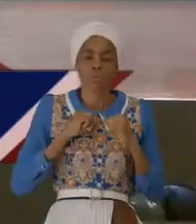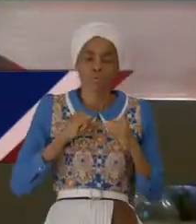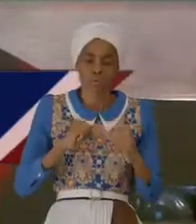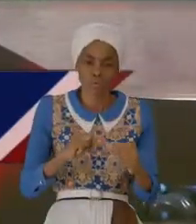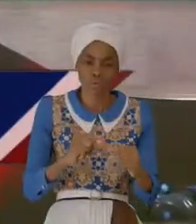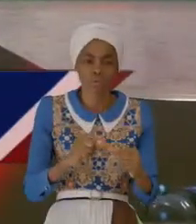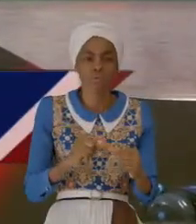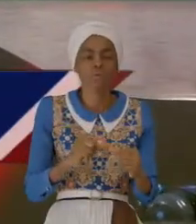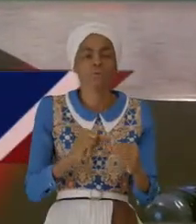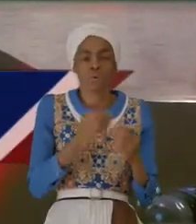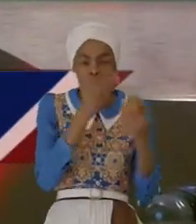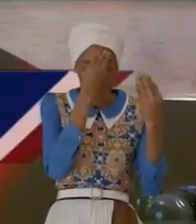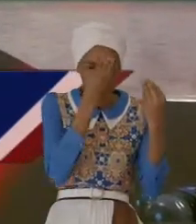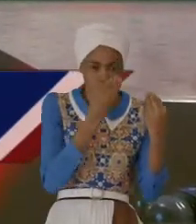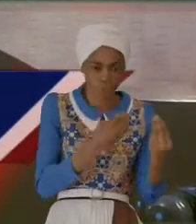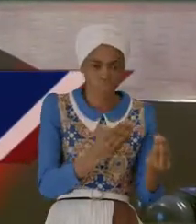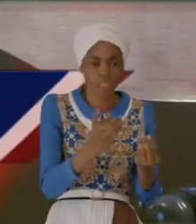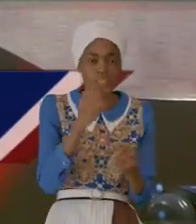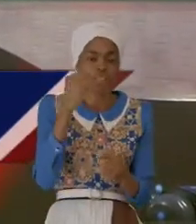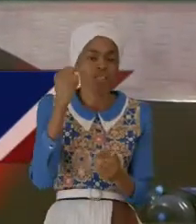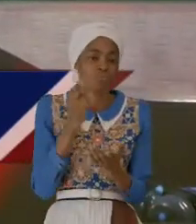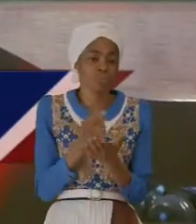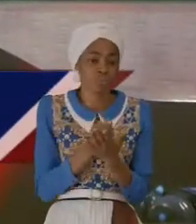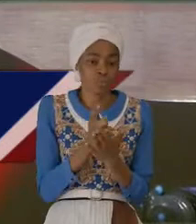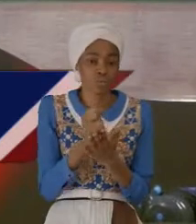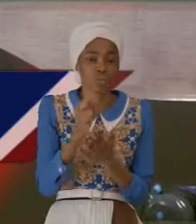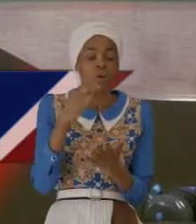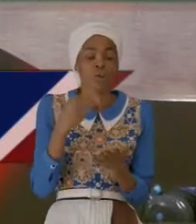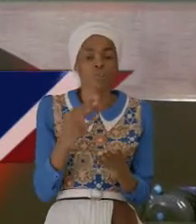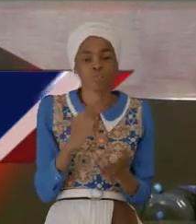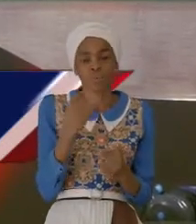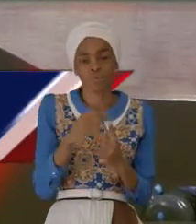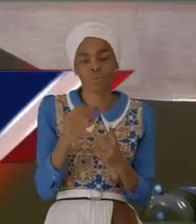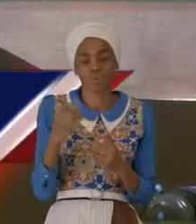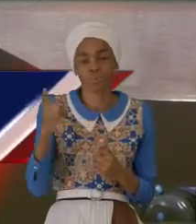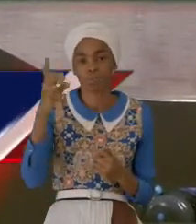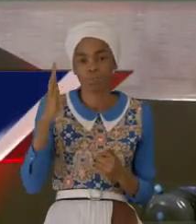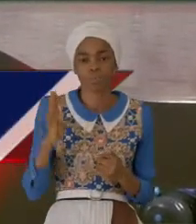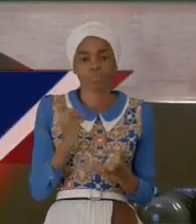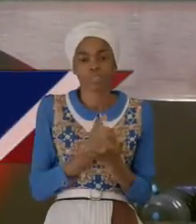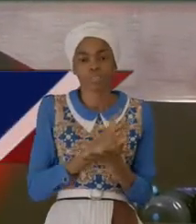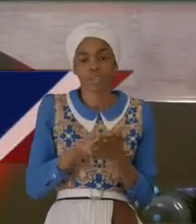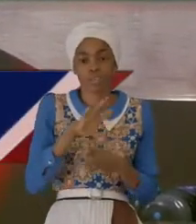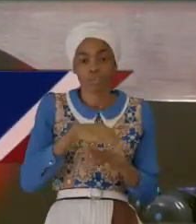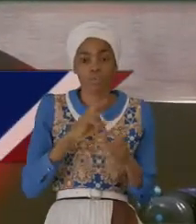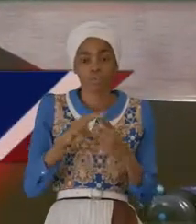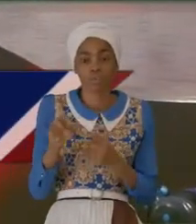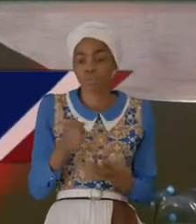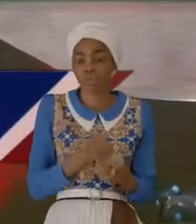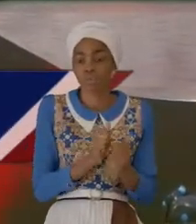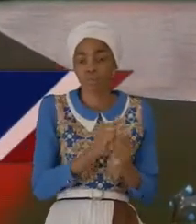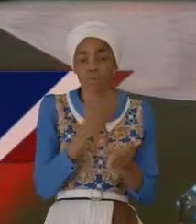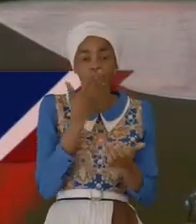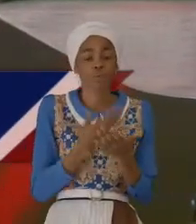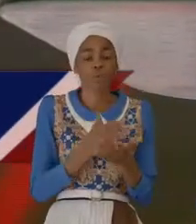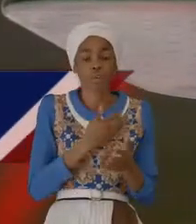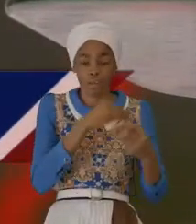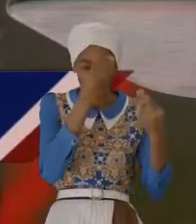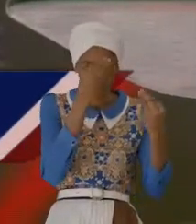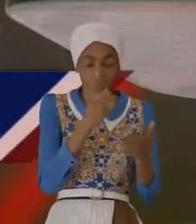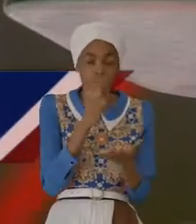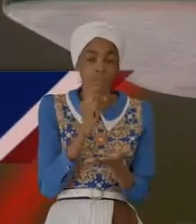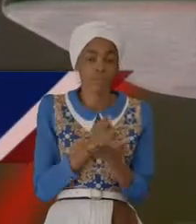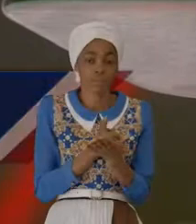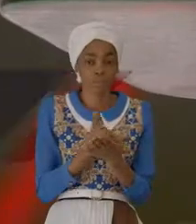the truth of the words of God the Divine culture on well and obey the